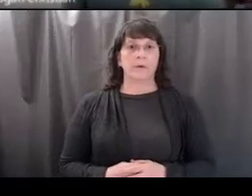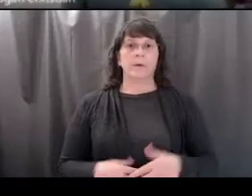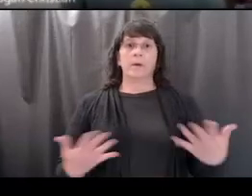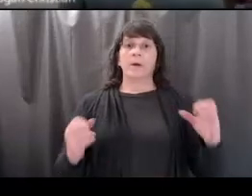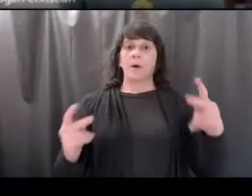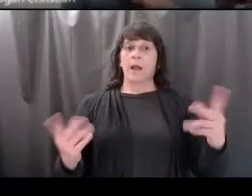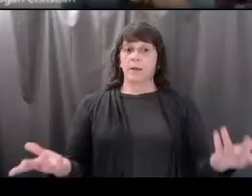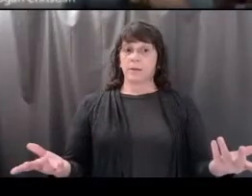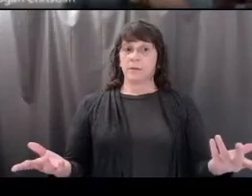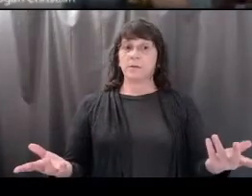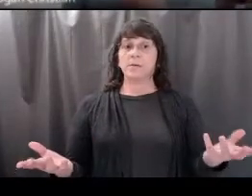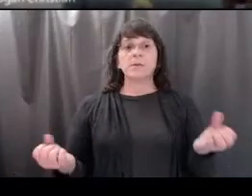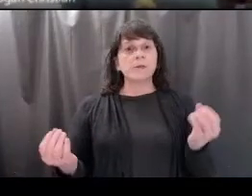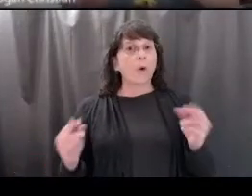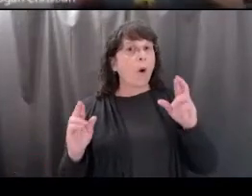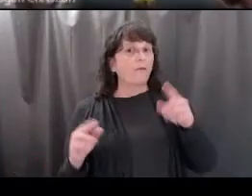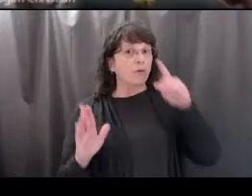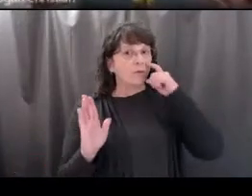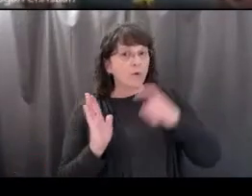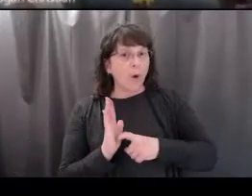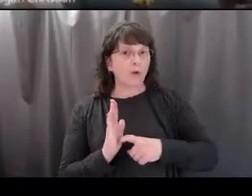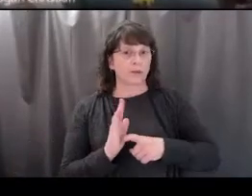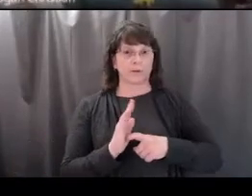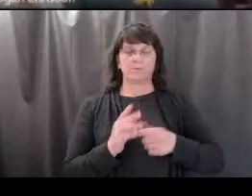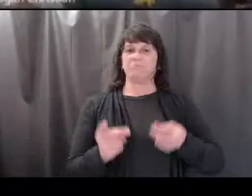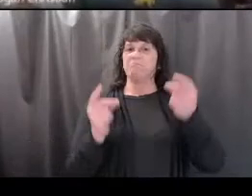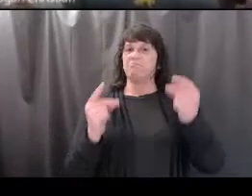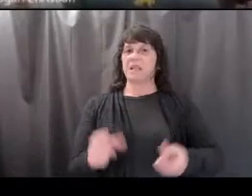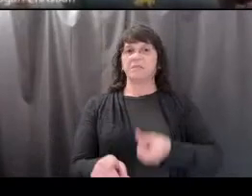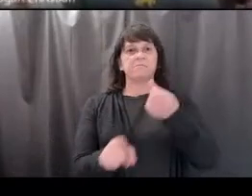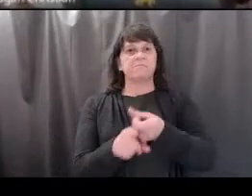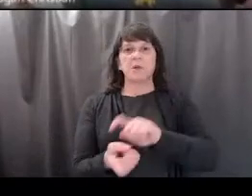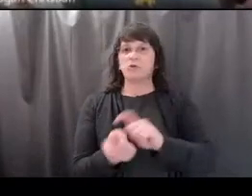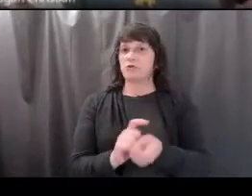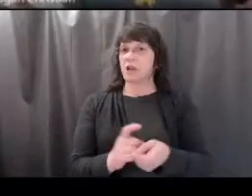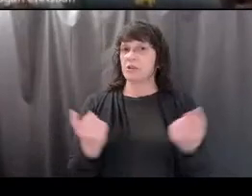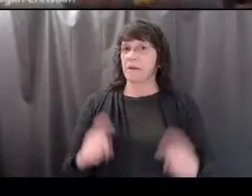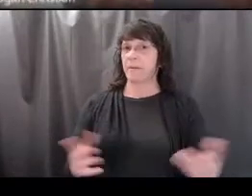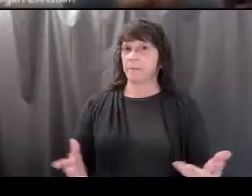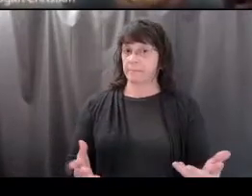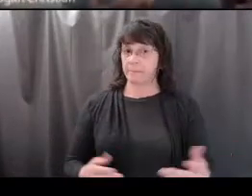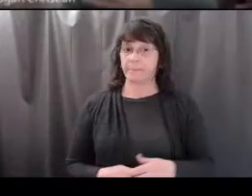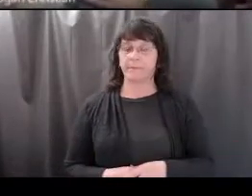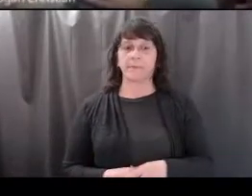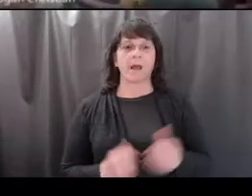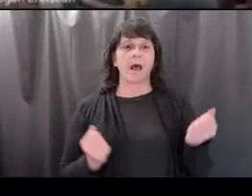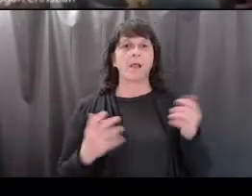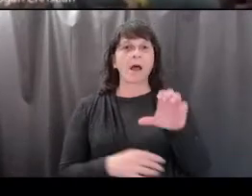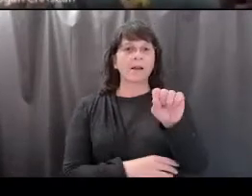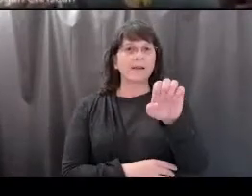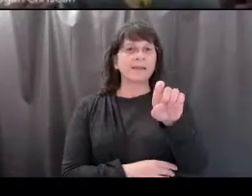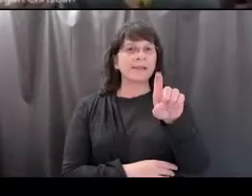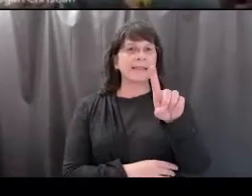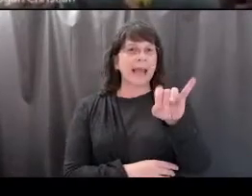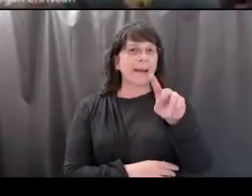Okay, so hopefully you noticed some changes that immediately happened to the river, right? So a lot of sediment came